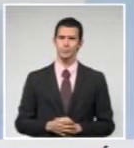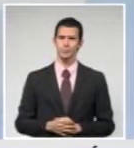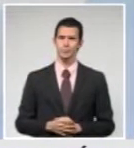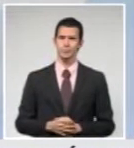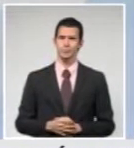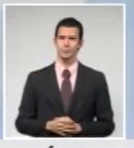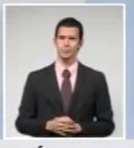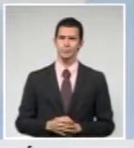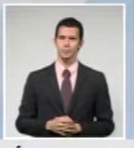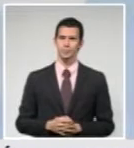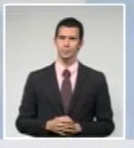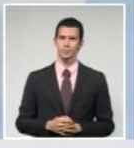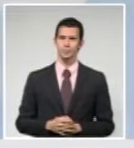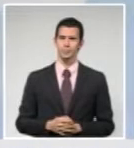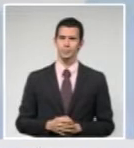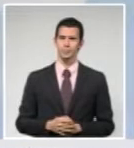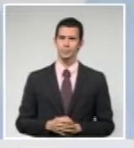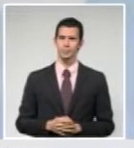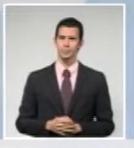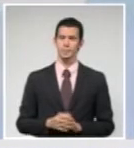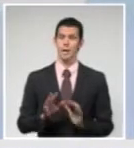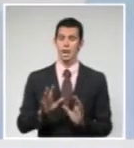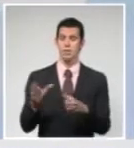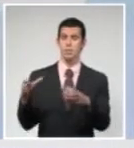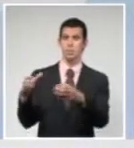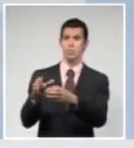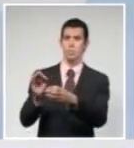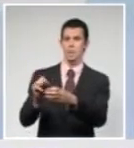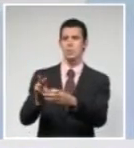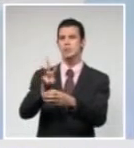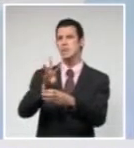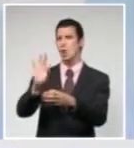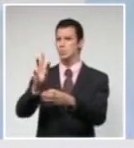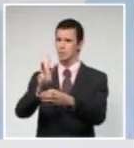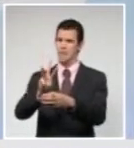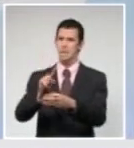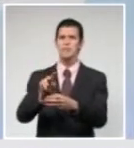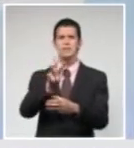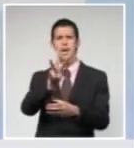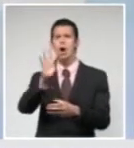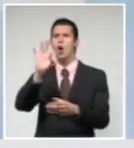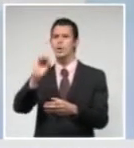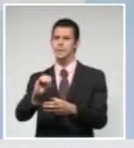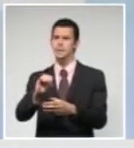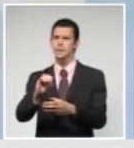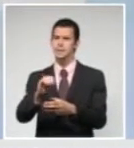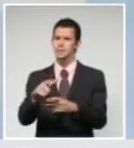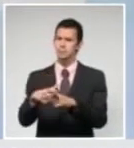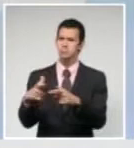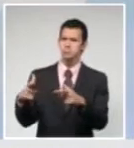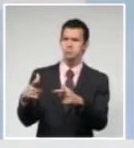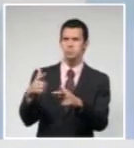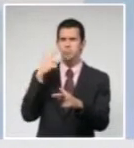these, 380, or 99.2%, are clinically stable.